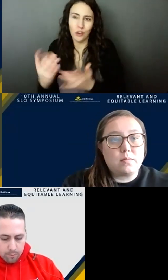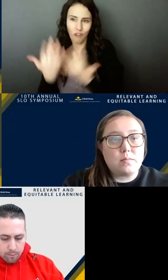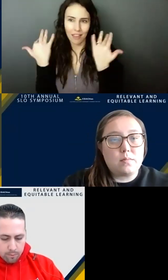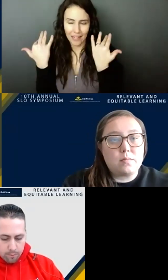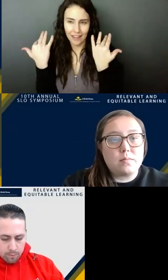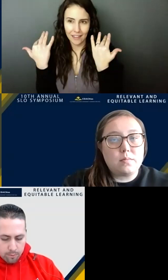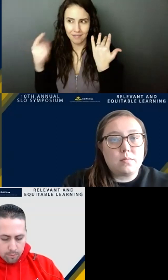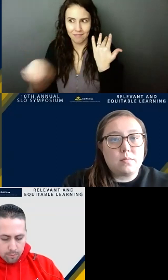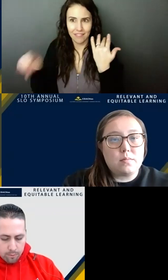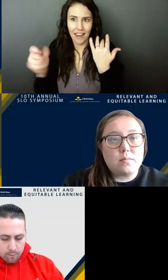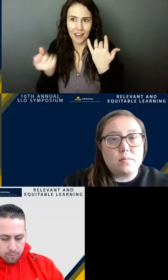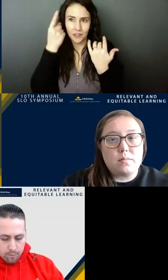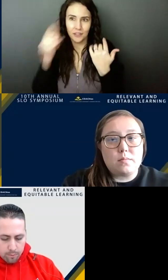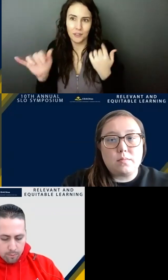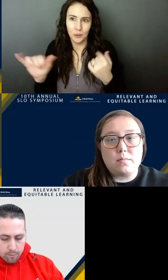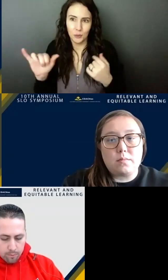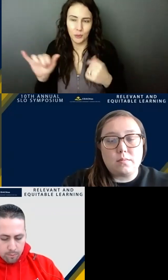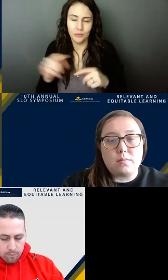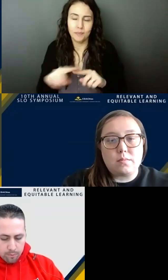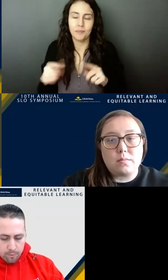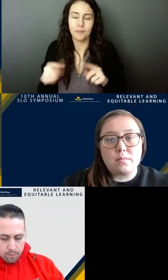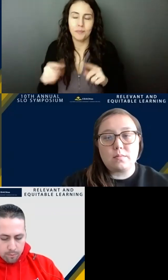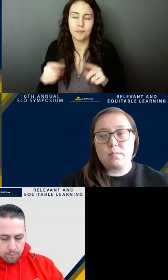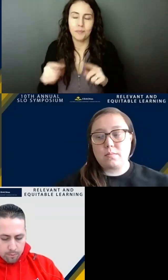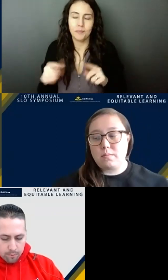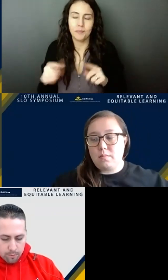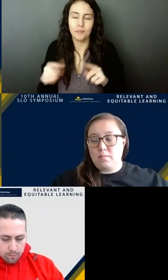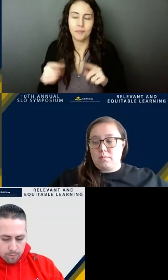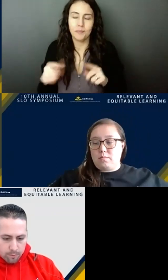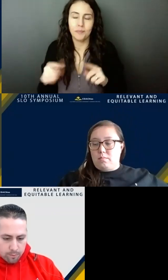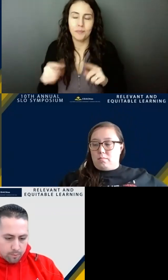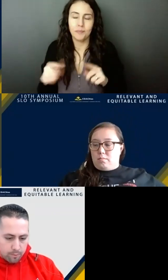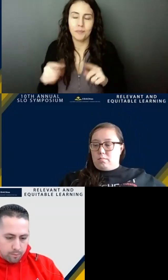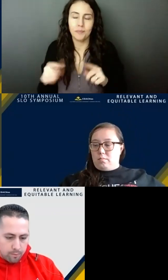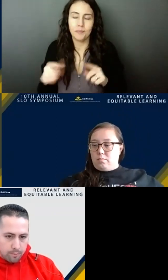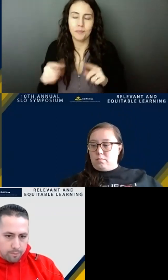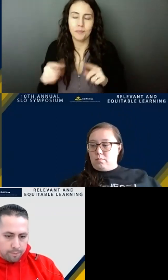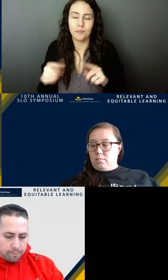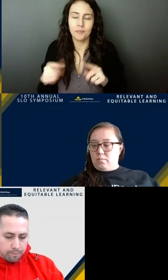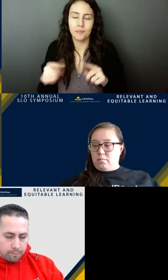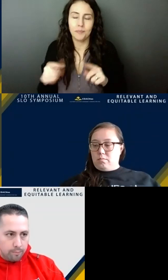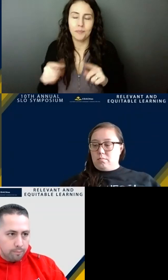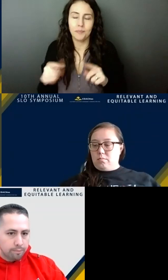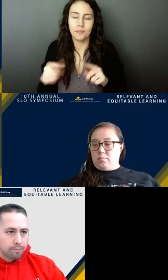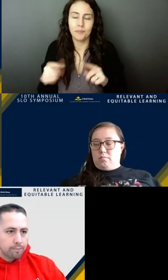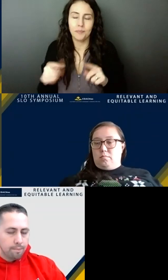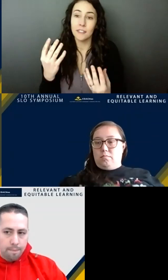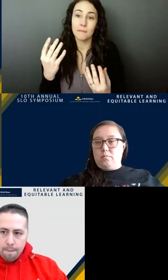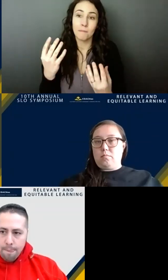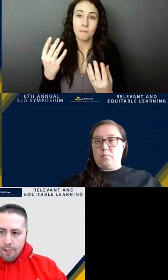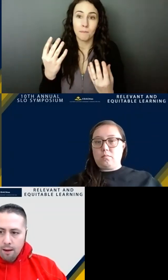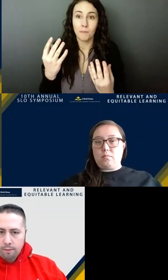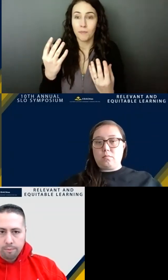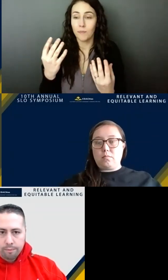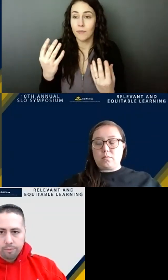But I think we should be trying to incorporate this information as often as we can with any opportunity we have to engage with students.